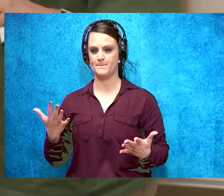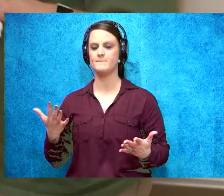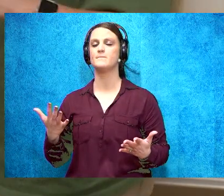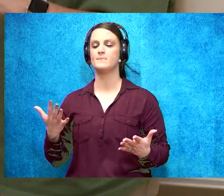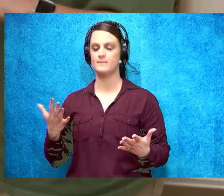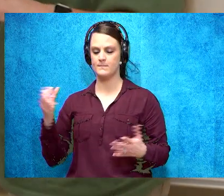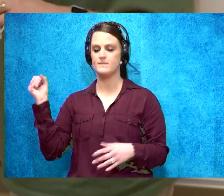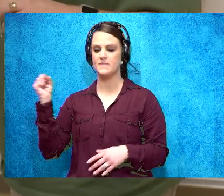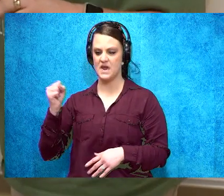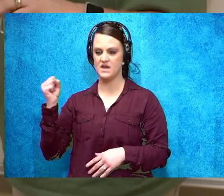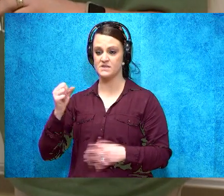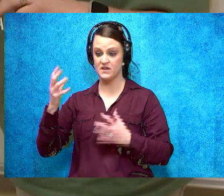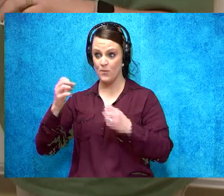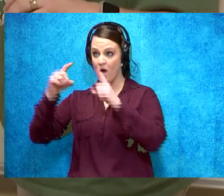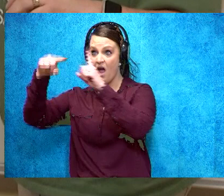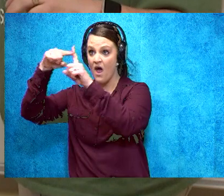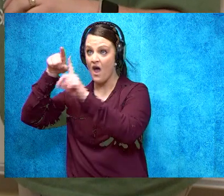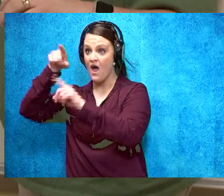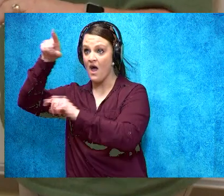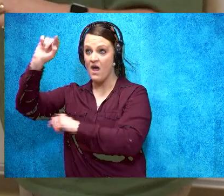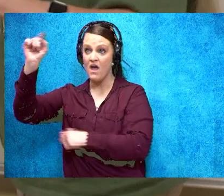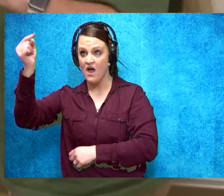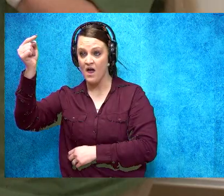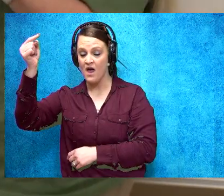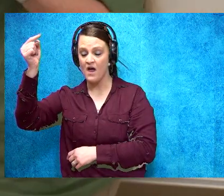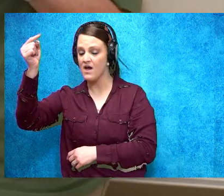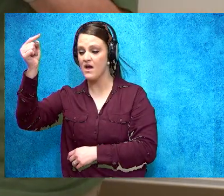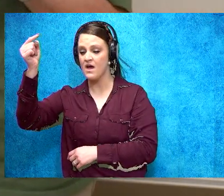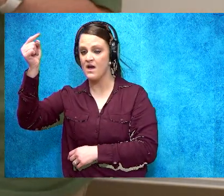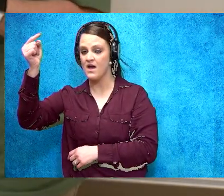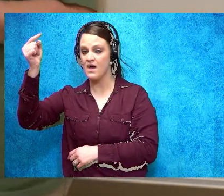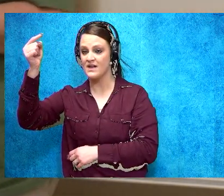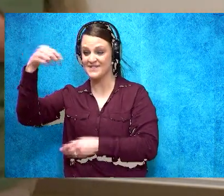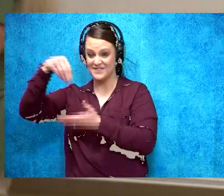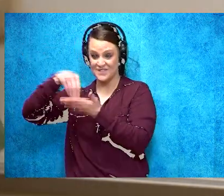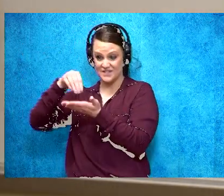Yes, they wanted to do what? Add. Because in their